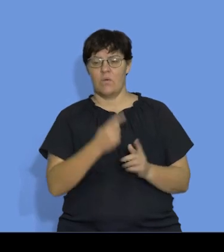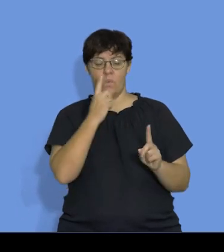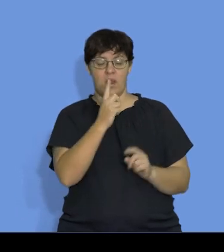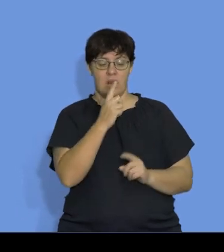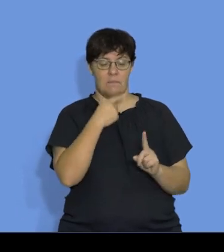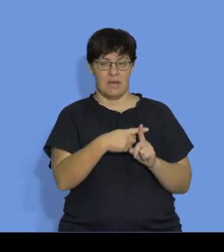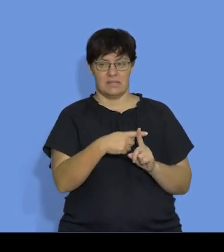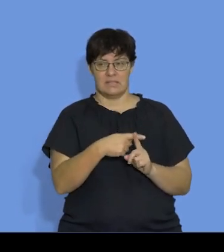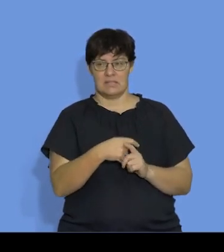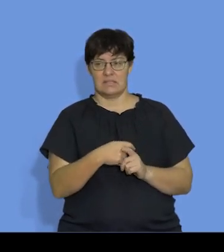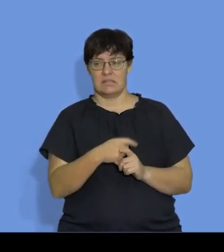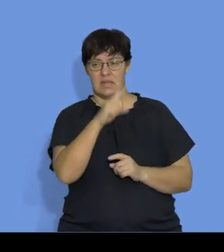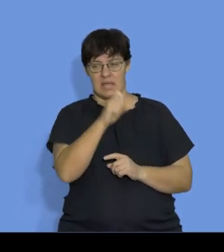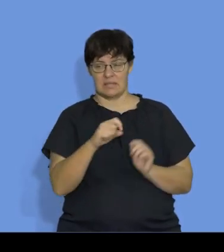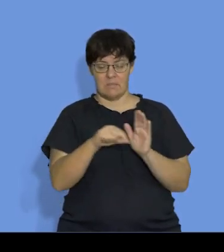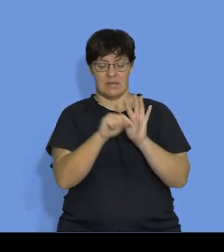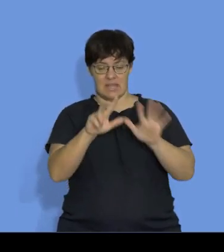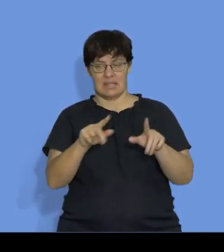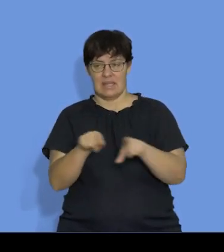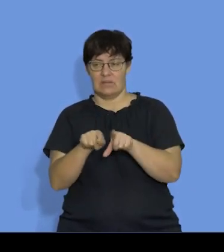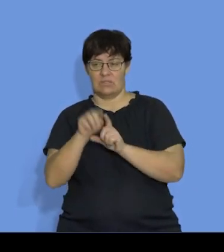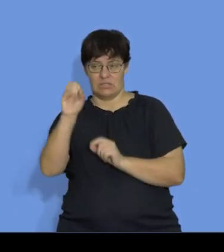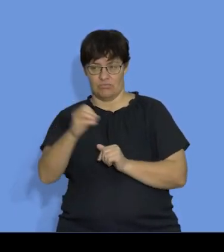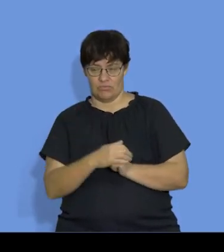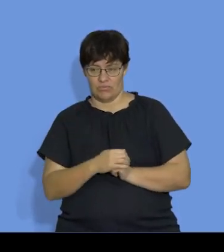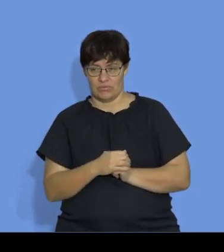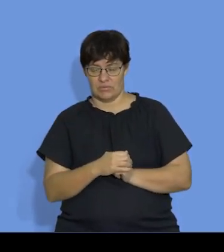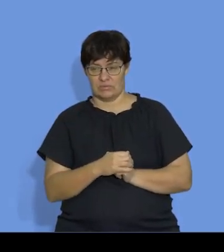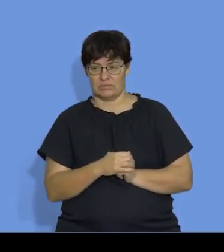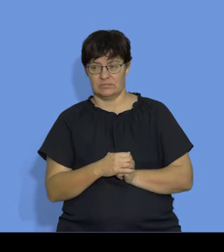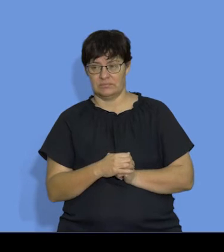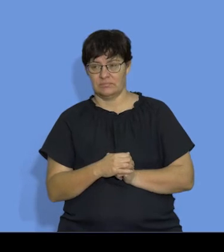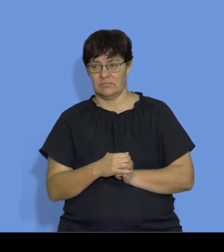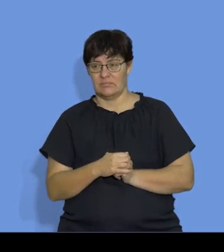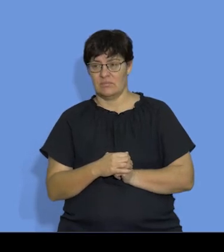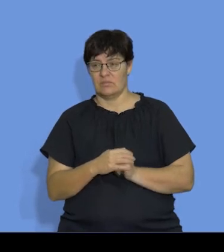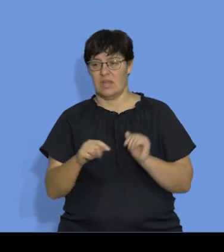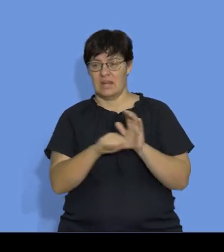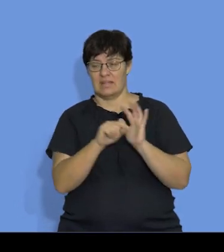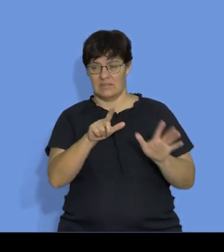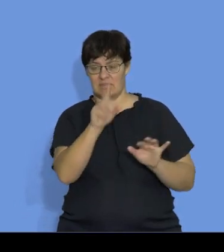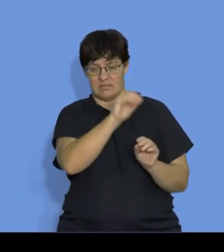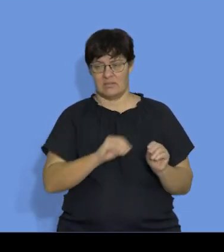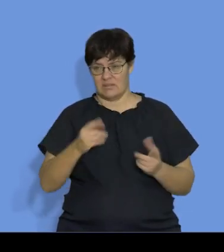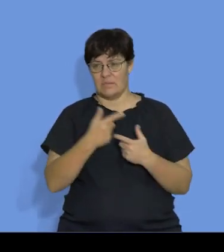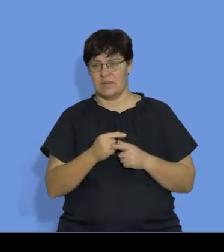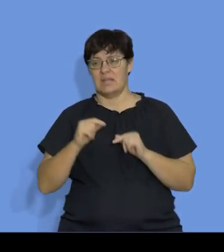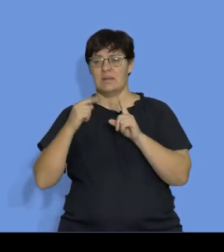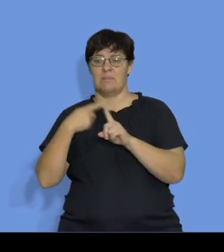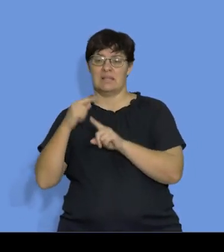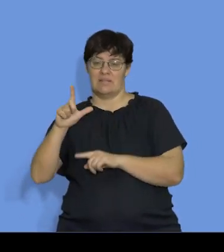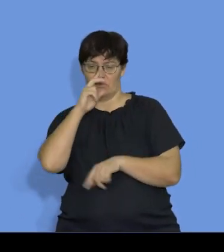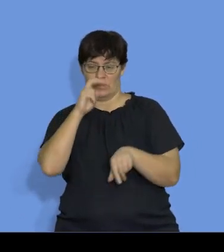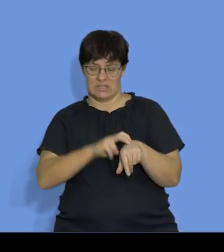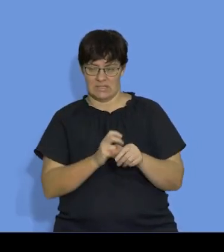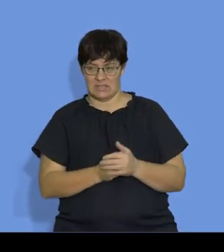plus this X minus 8 is equals to 0, okay, you'll get negative 7, which is X is equals to plus 7. So